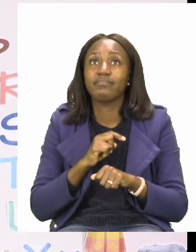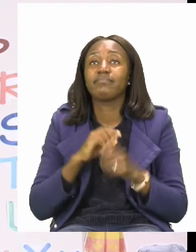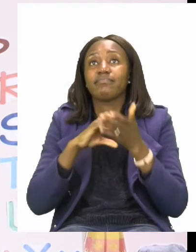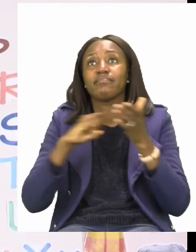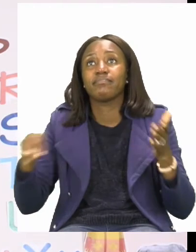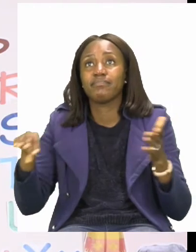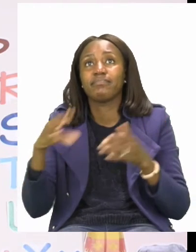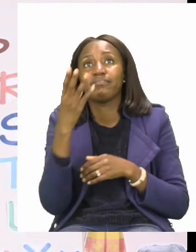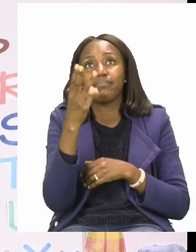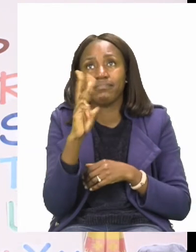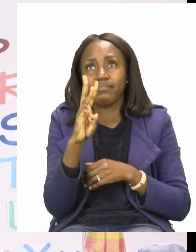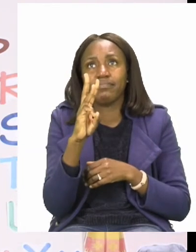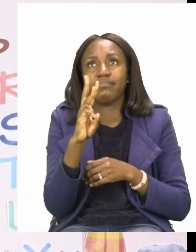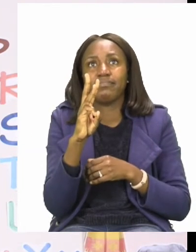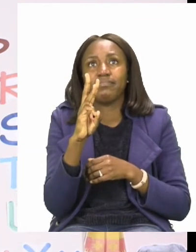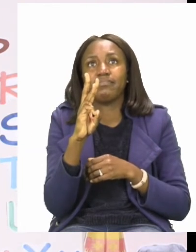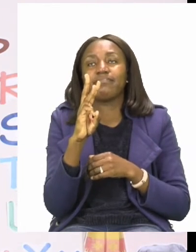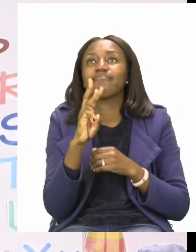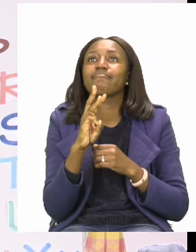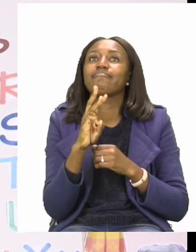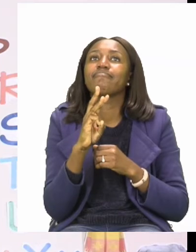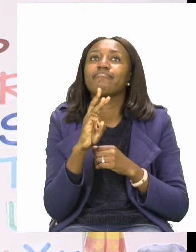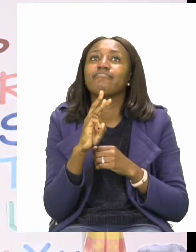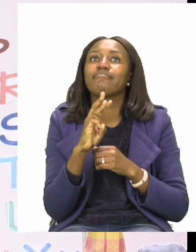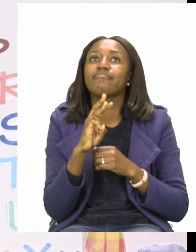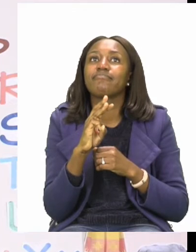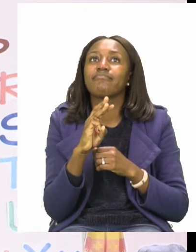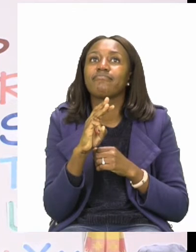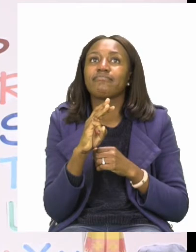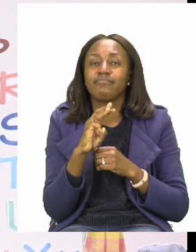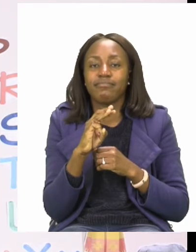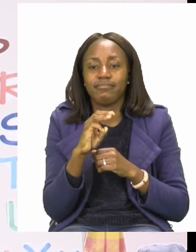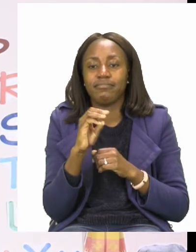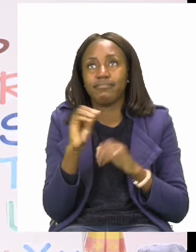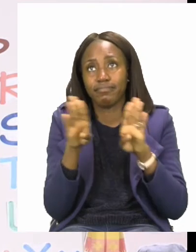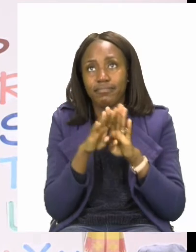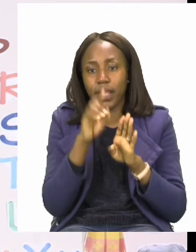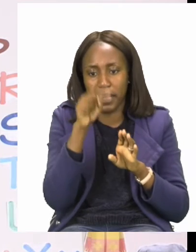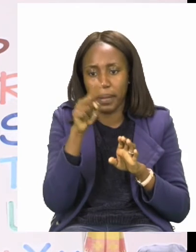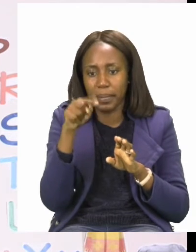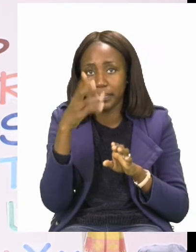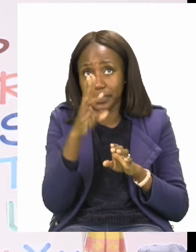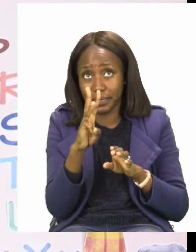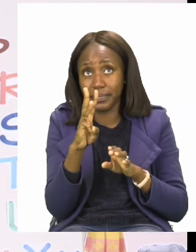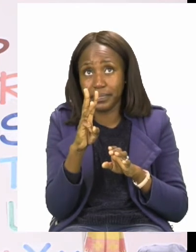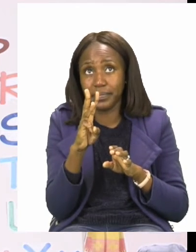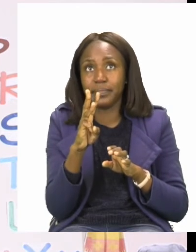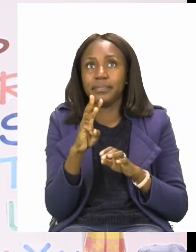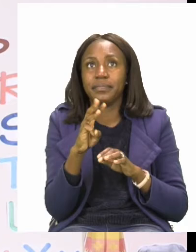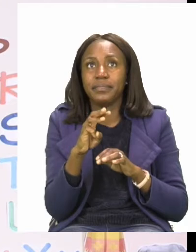6. So I need 6 sticks. I already have 1, 2, 3,